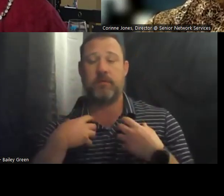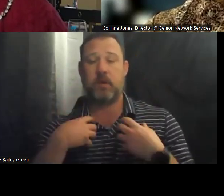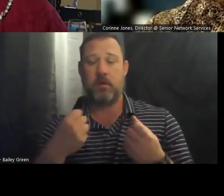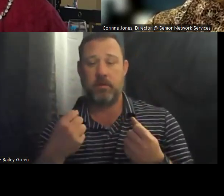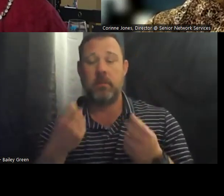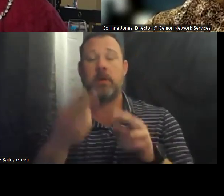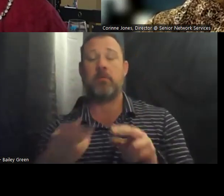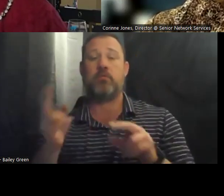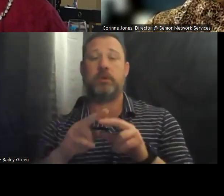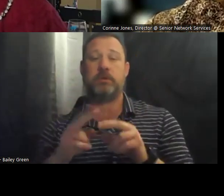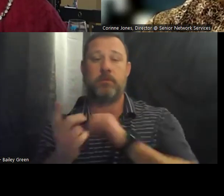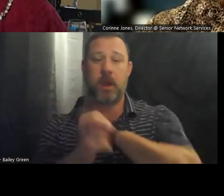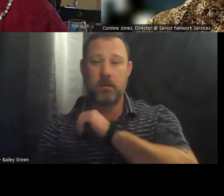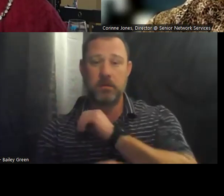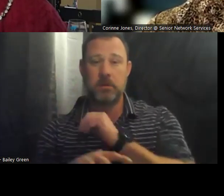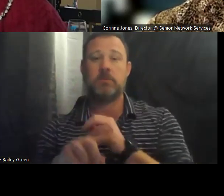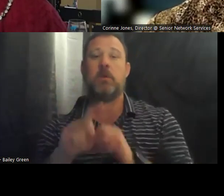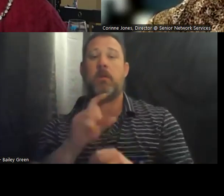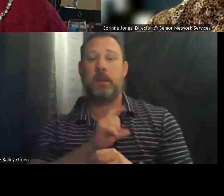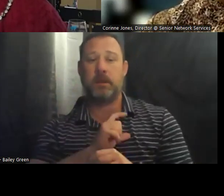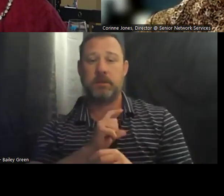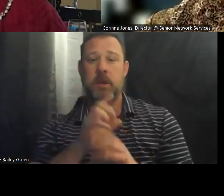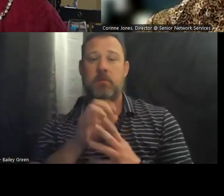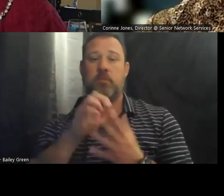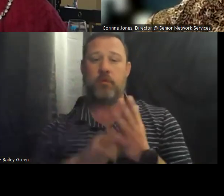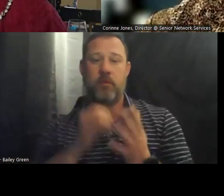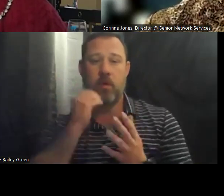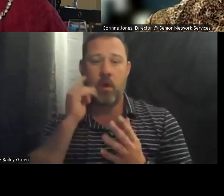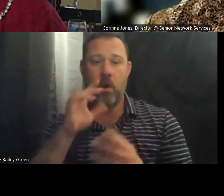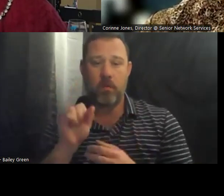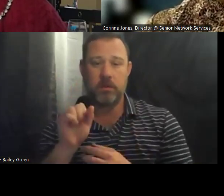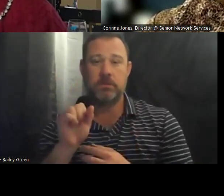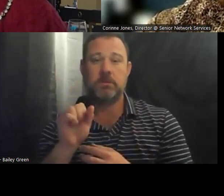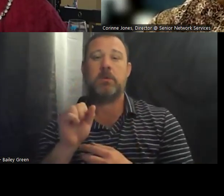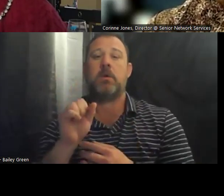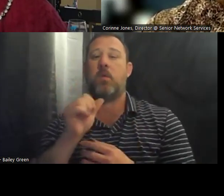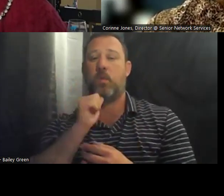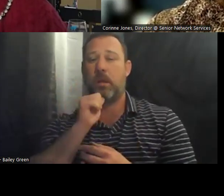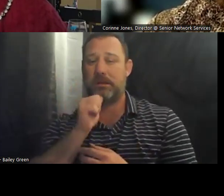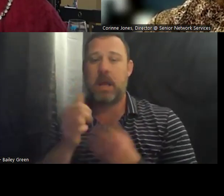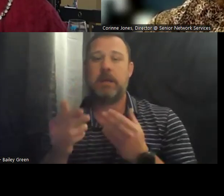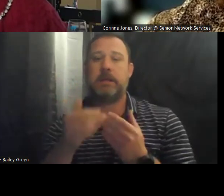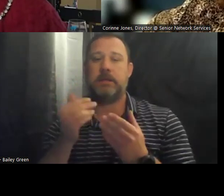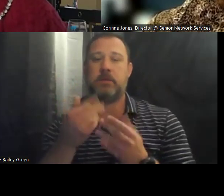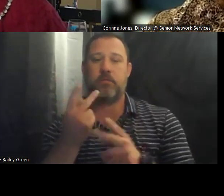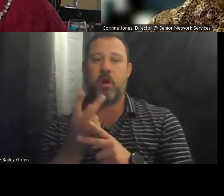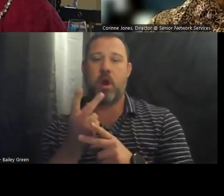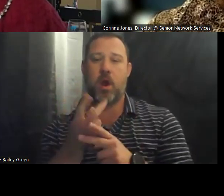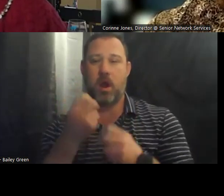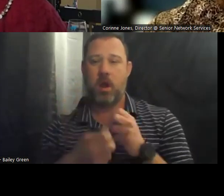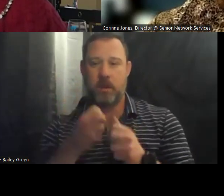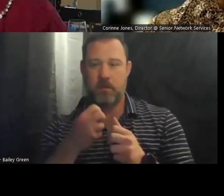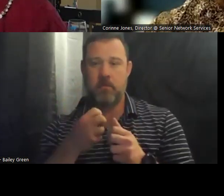Increasing penalties, policing, and removal of homeless encampments will not ease the problem, no more than